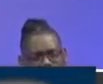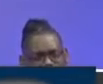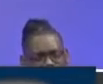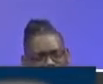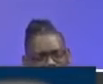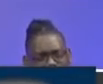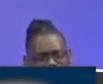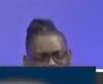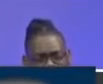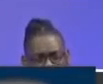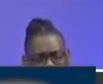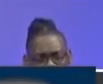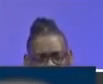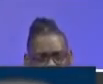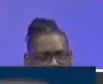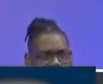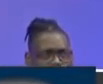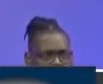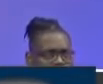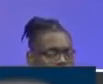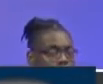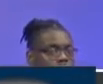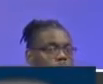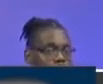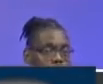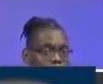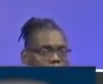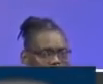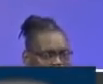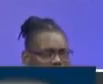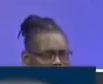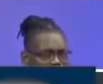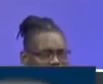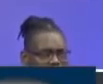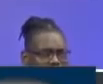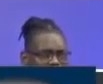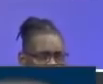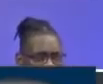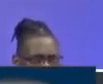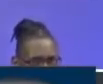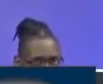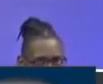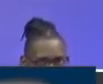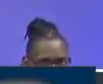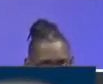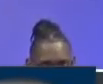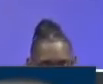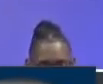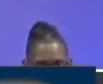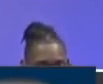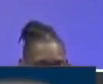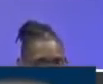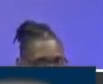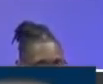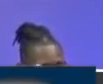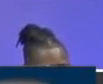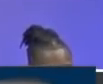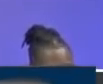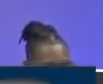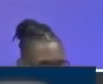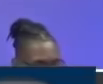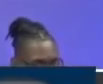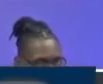family closeness. Don't mix unless it is absolutely